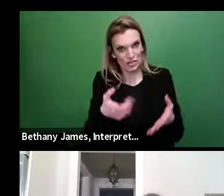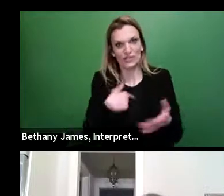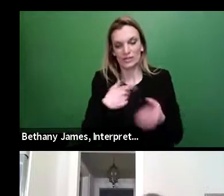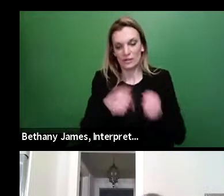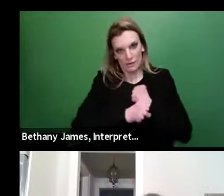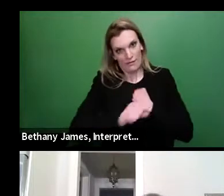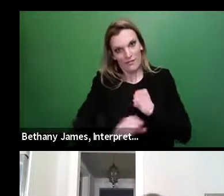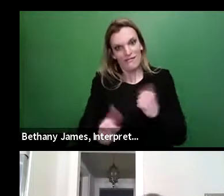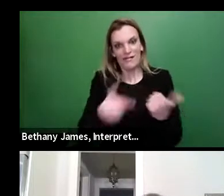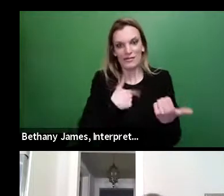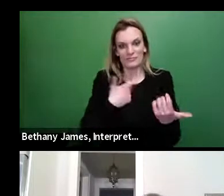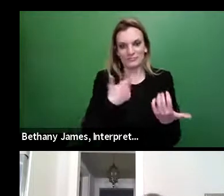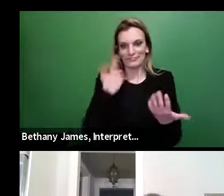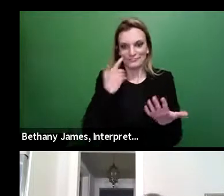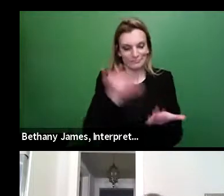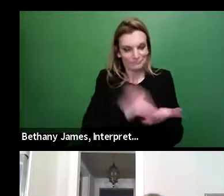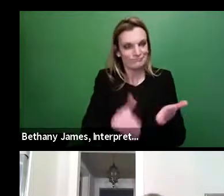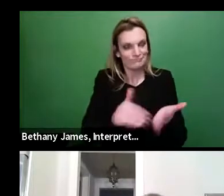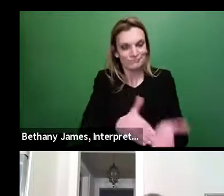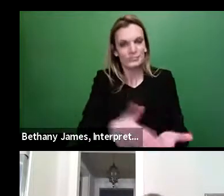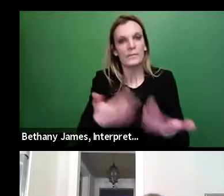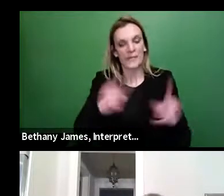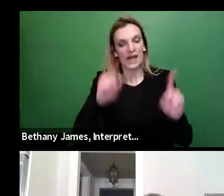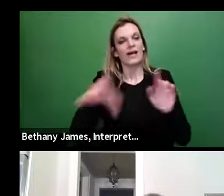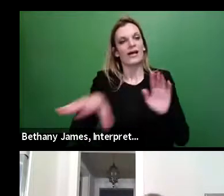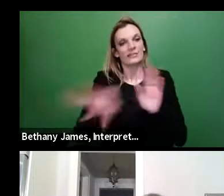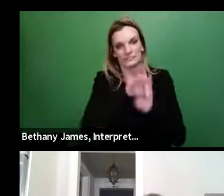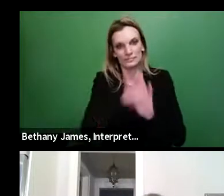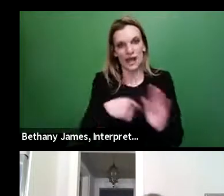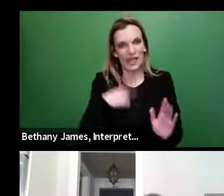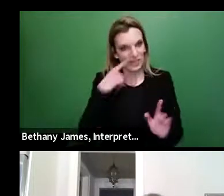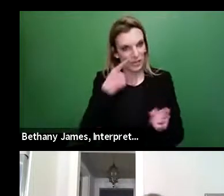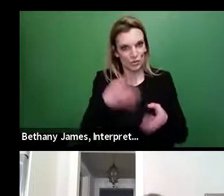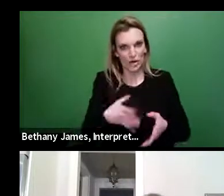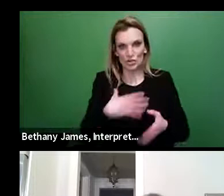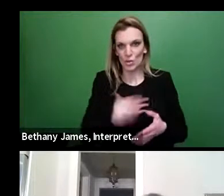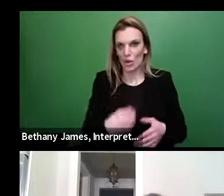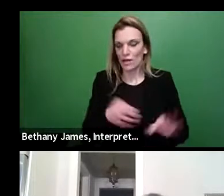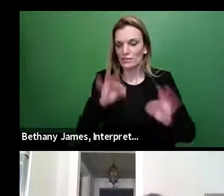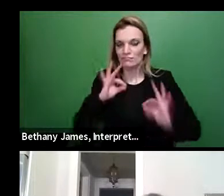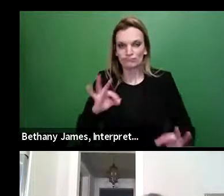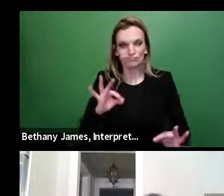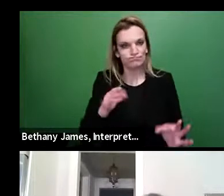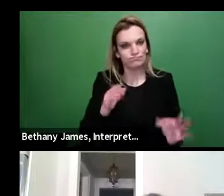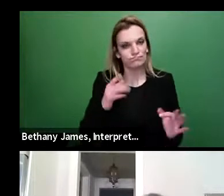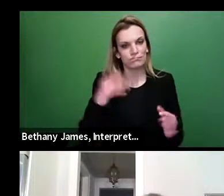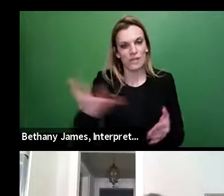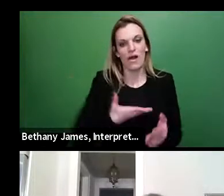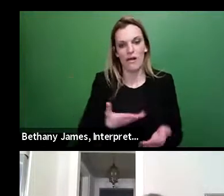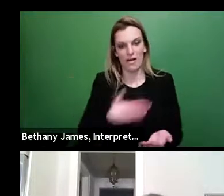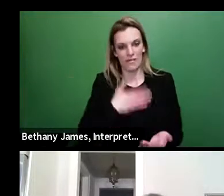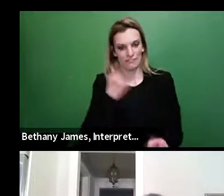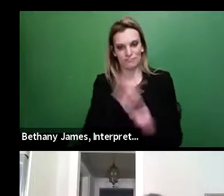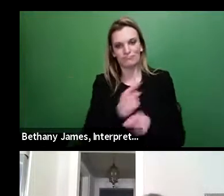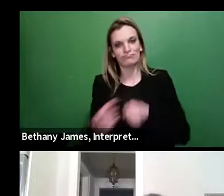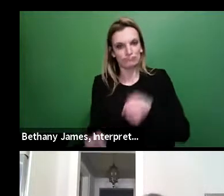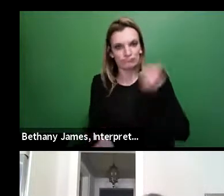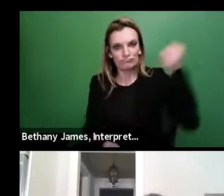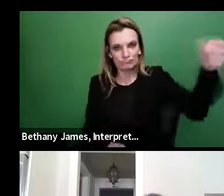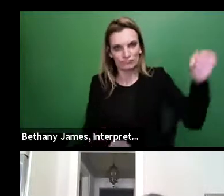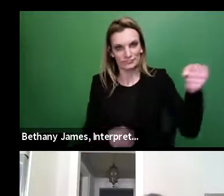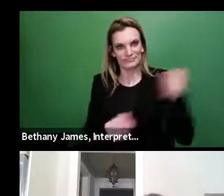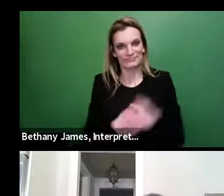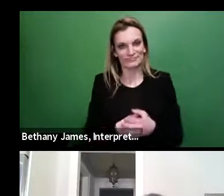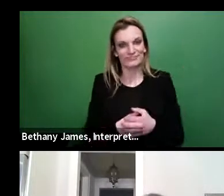that process. And I think that Director White was a great choice, and he is doing wonderful things within the department now. I